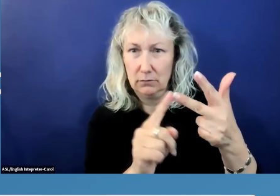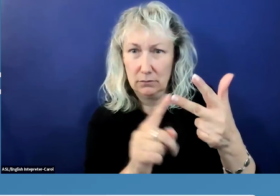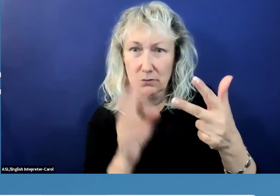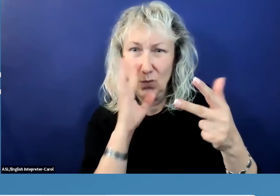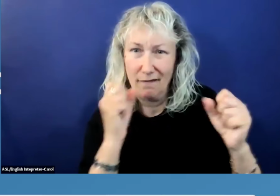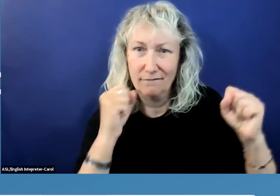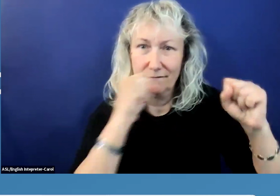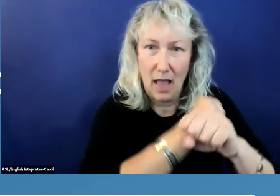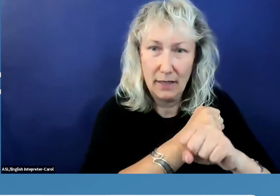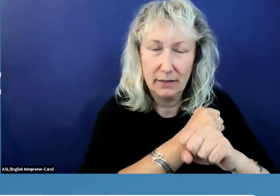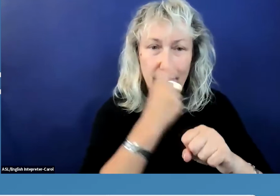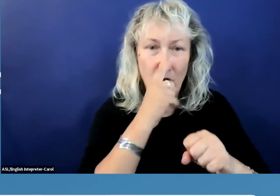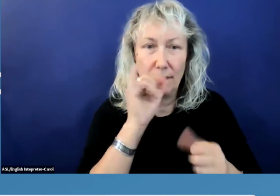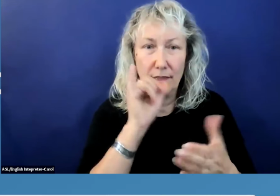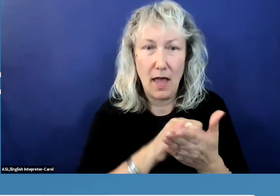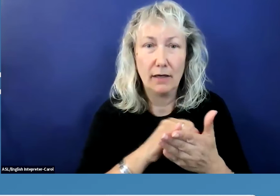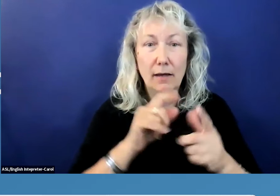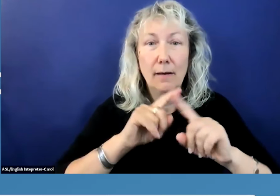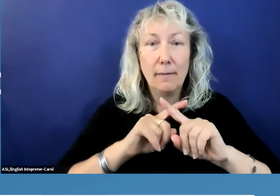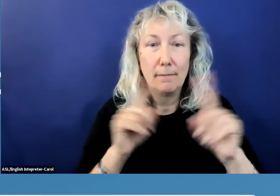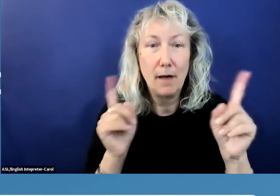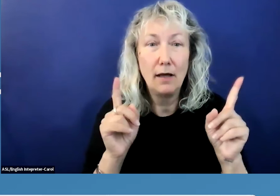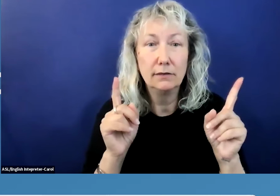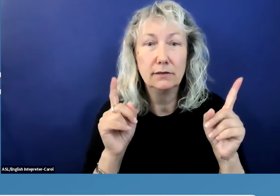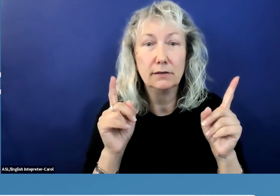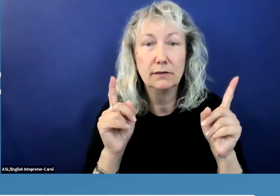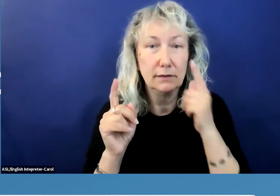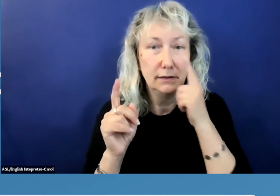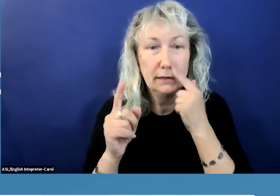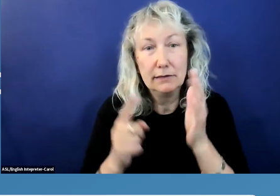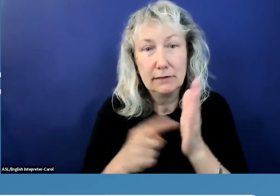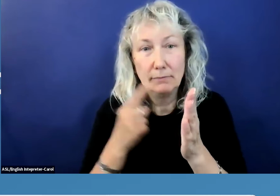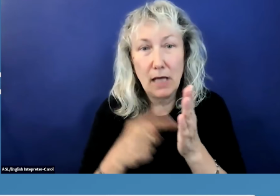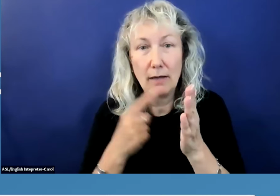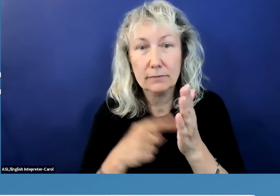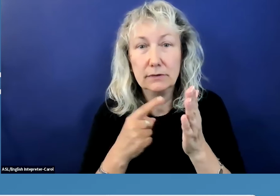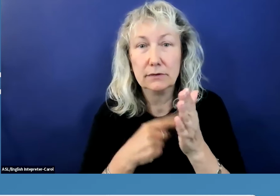concerns for free. So it's important to keep that in mind.